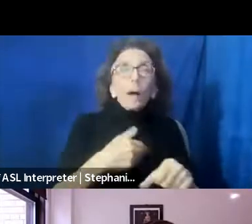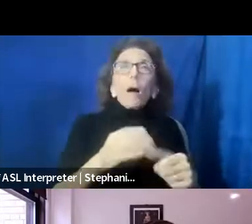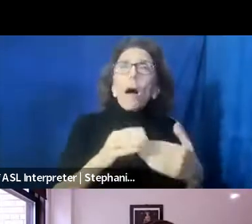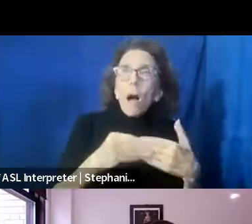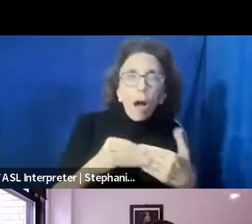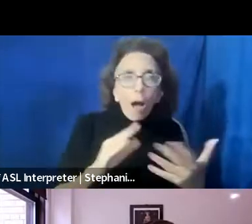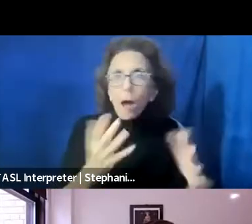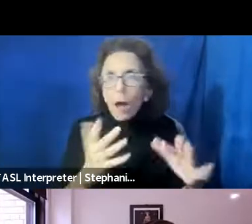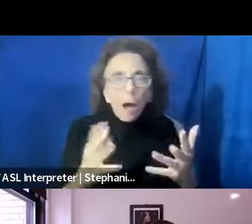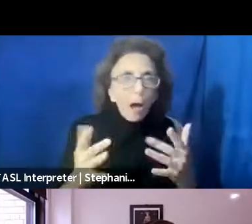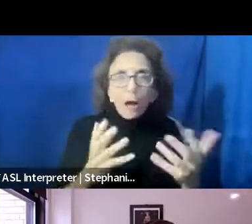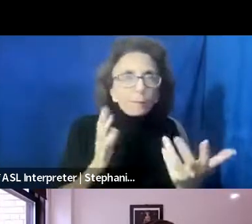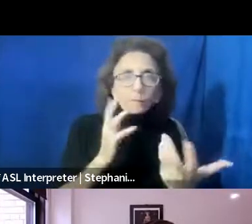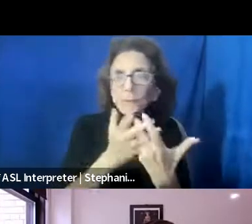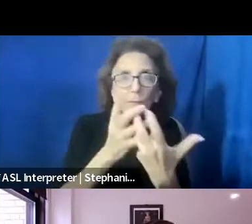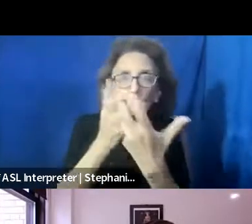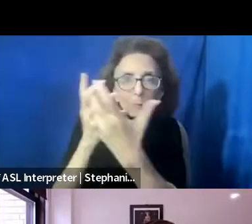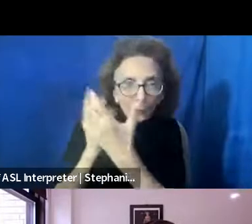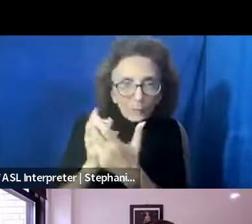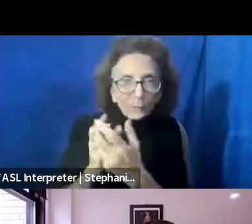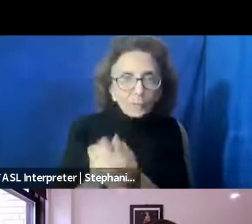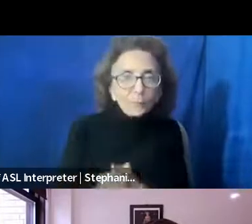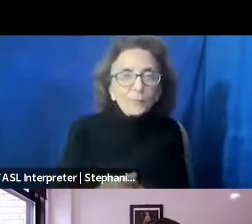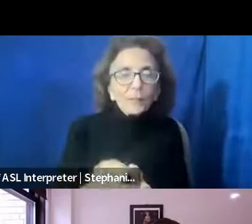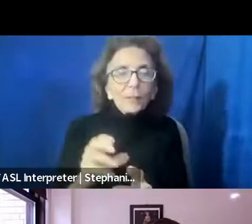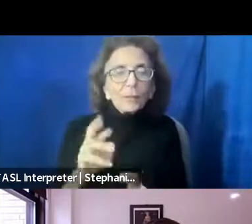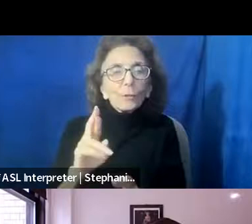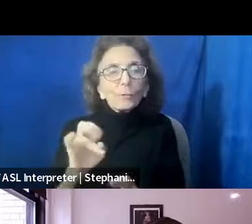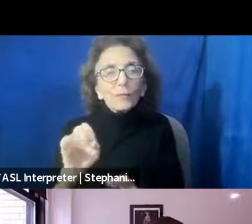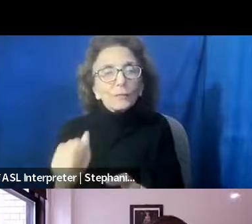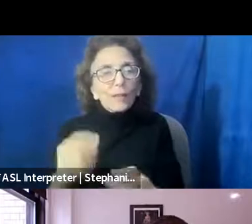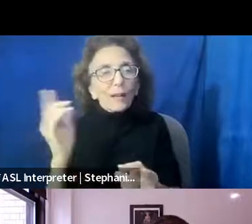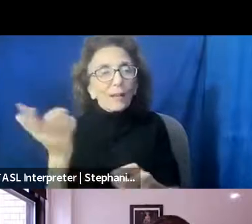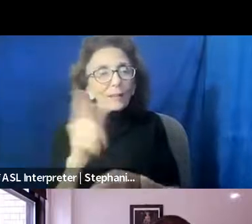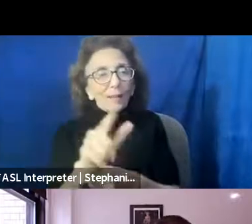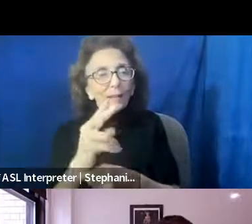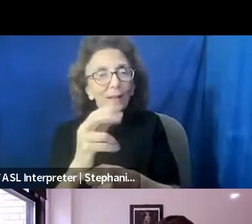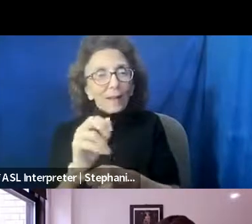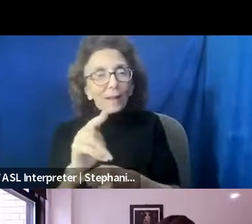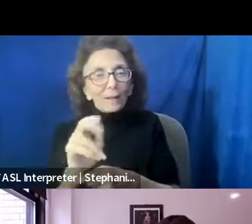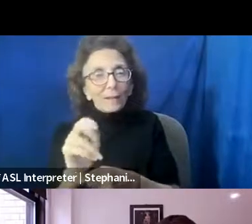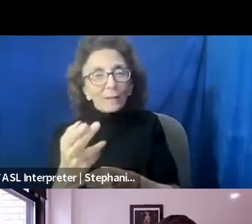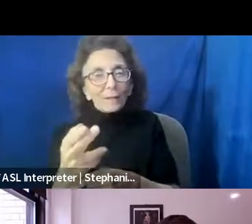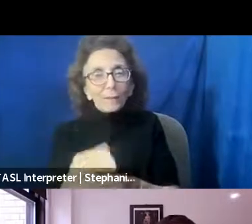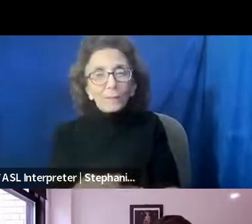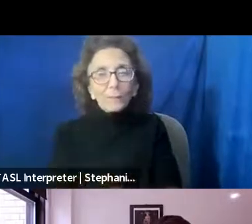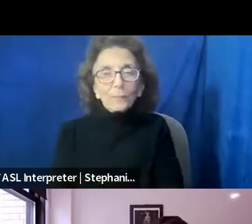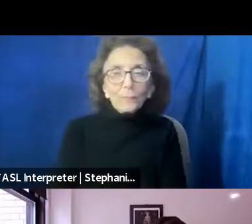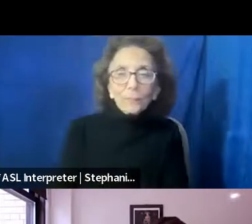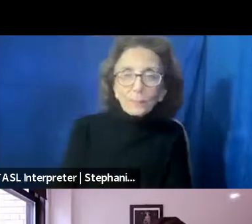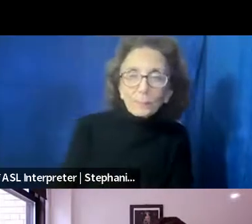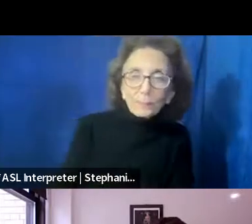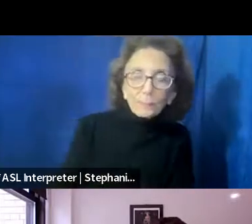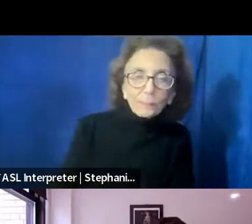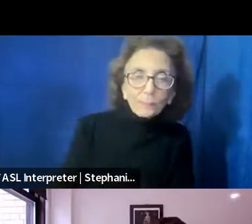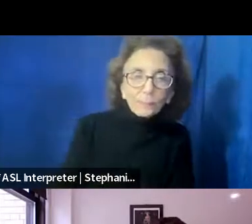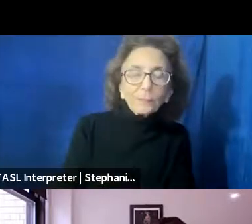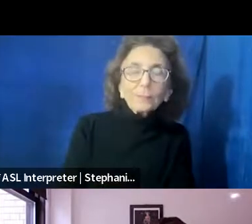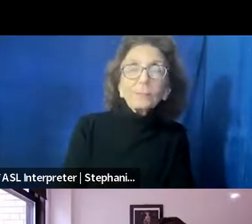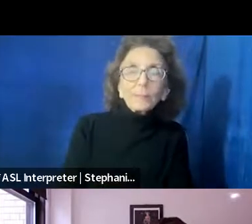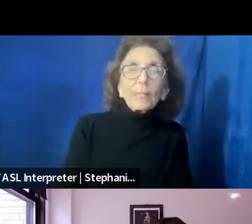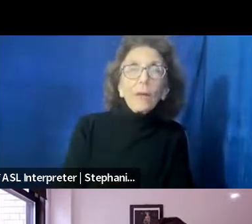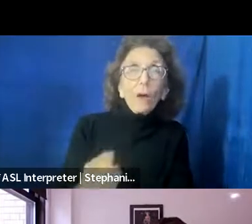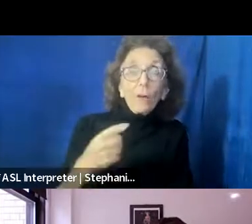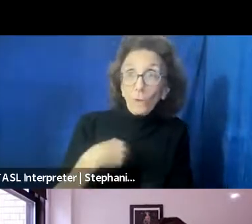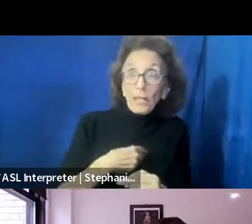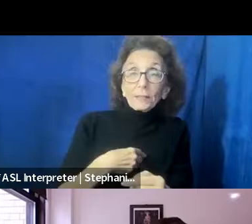And yeah, Hannah, I know you had something, and then I have another question. Yeah, I would say our major growing pain has